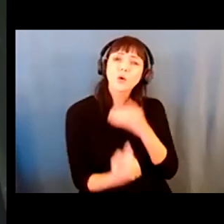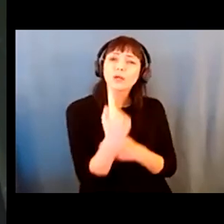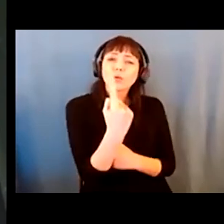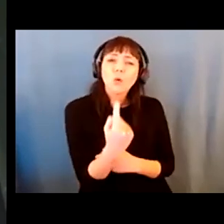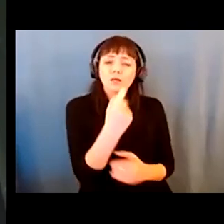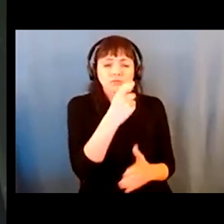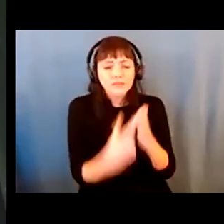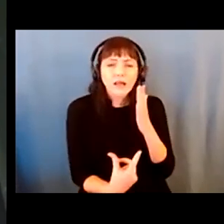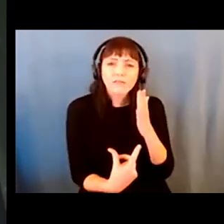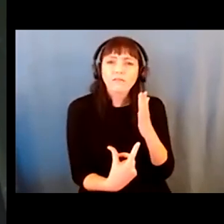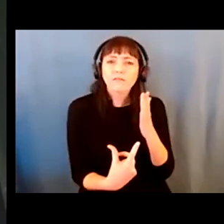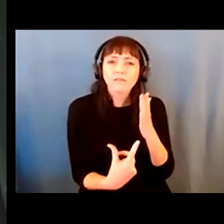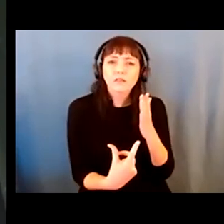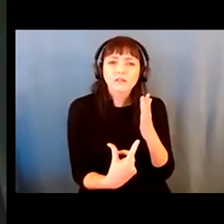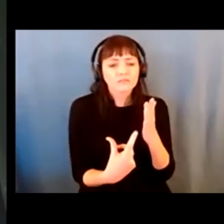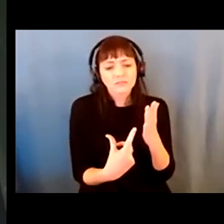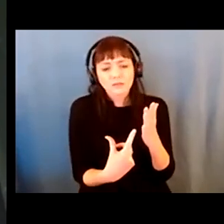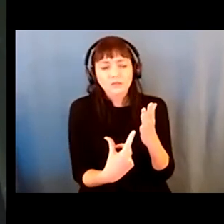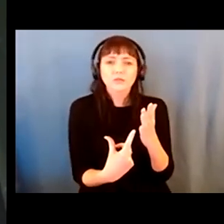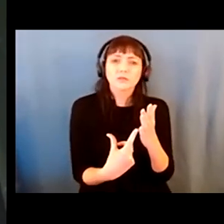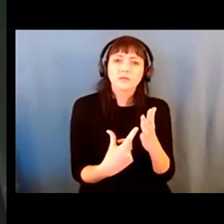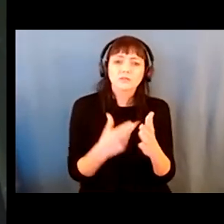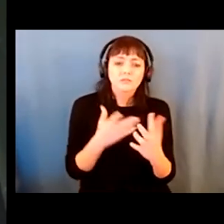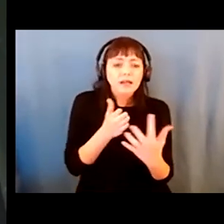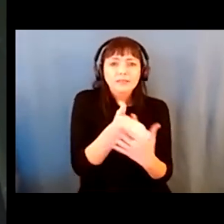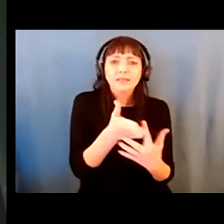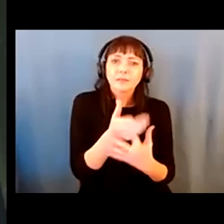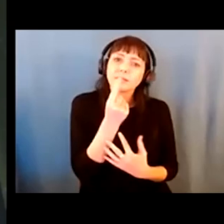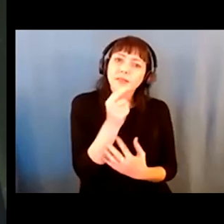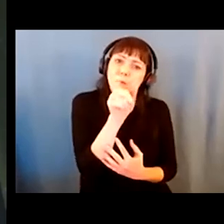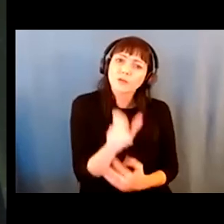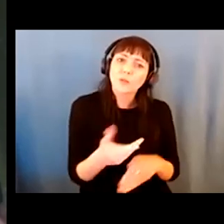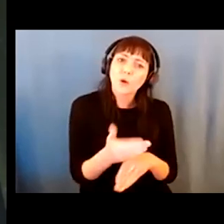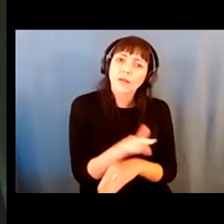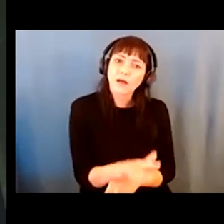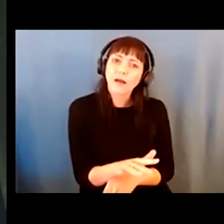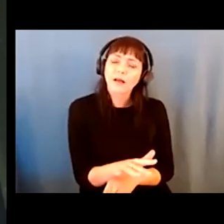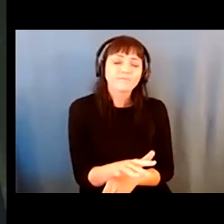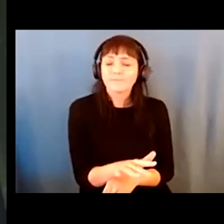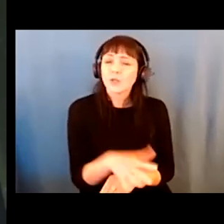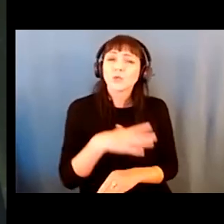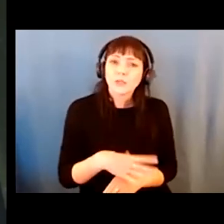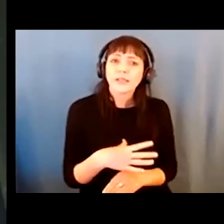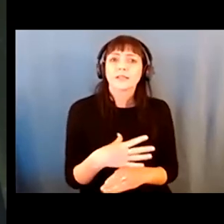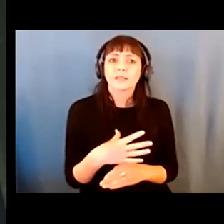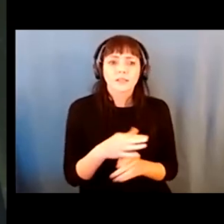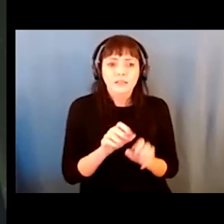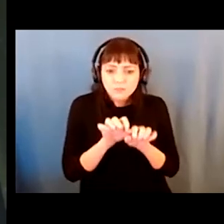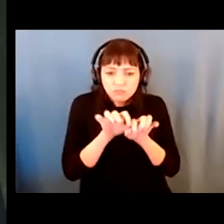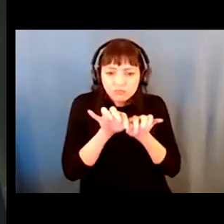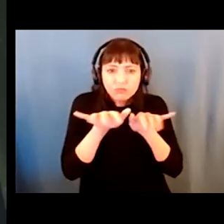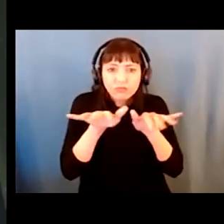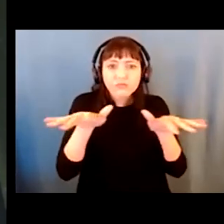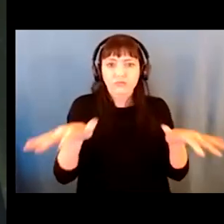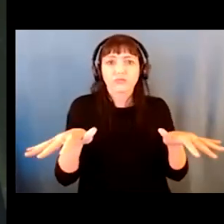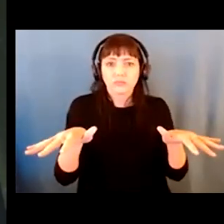your organisation. It has to filter across the entire organisation. So that if an education team or a curator is putting an